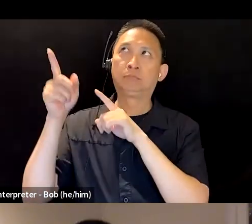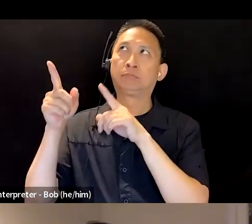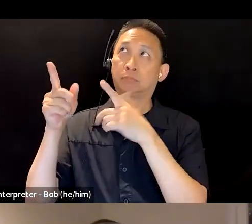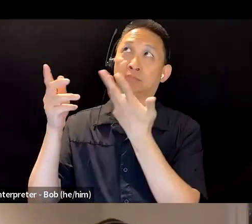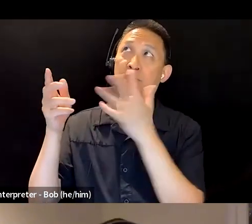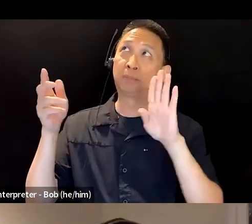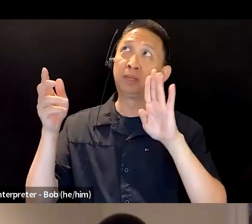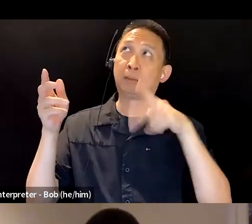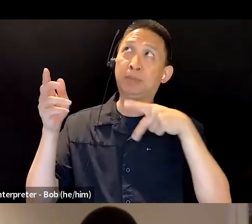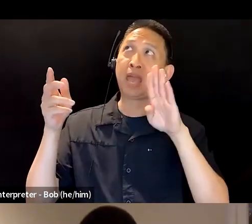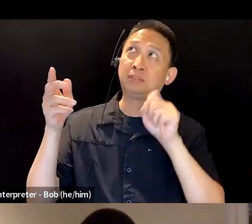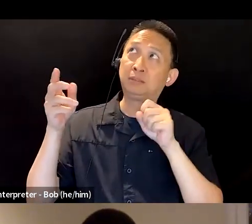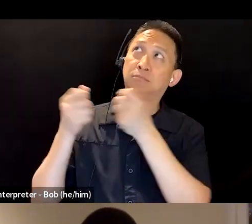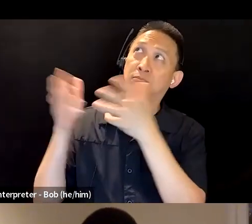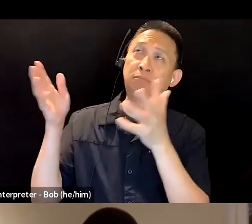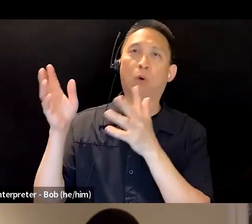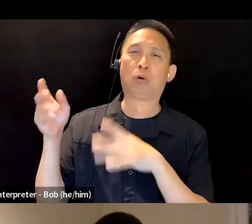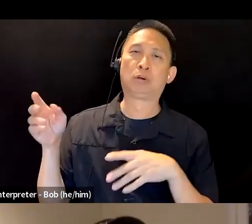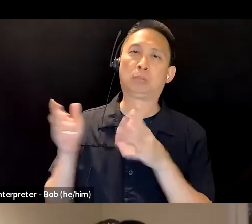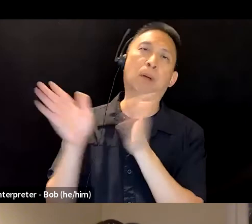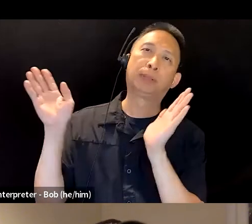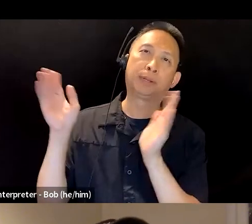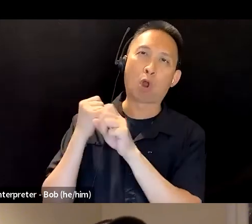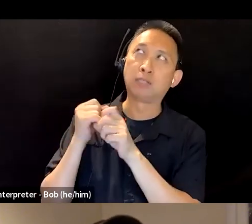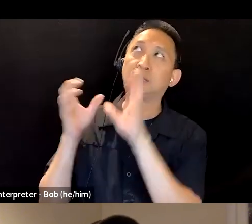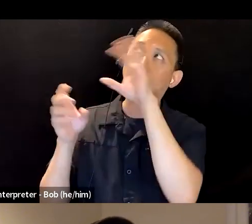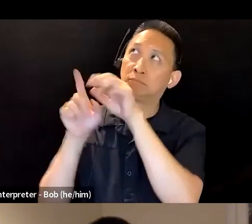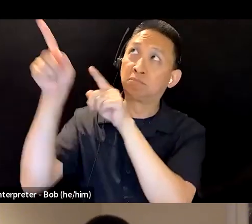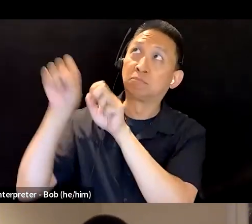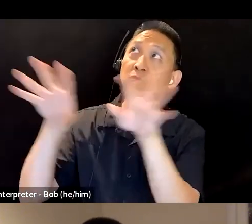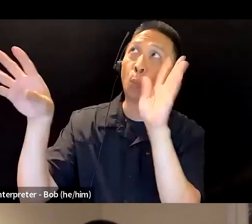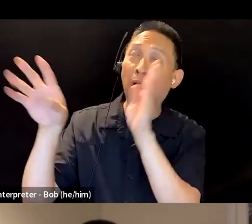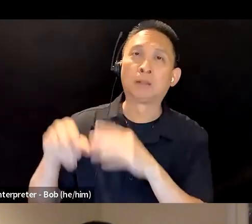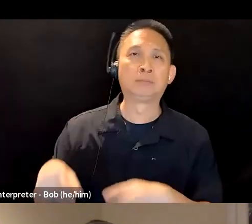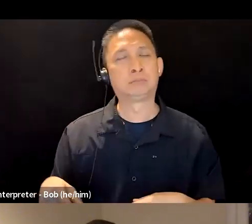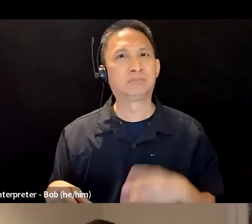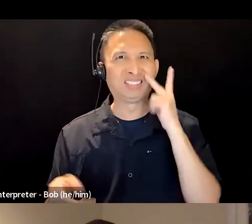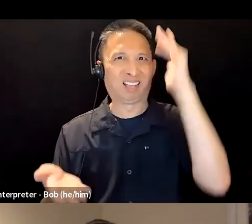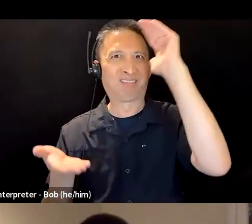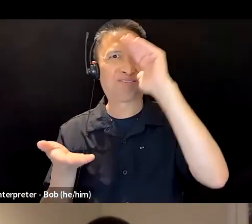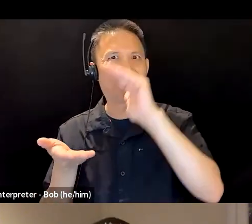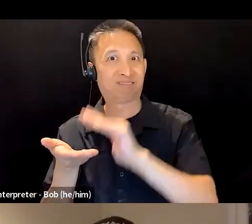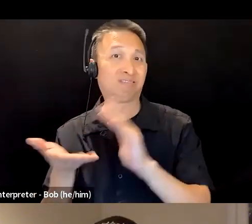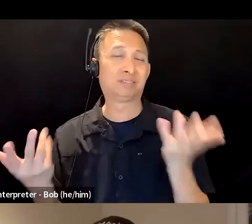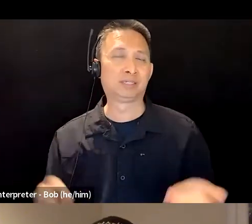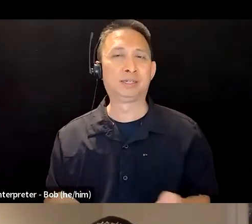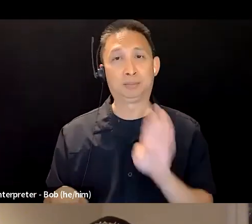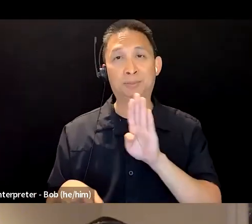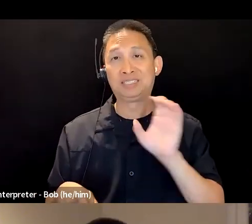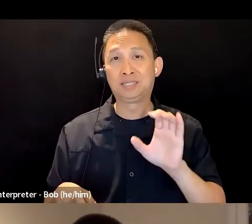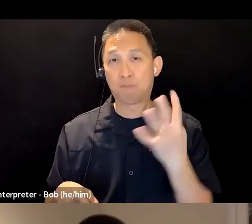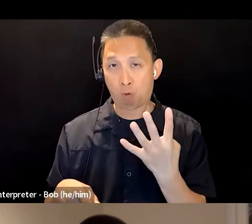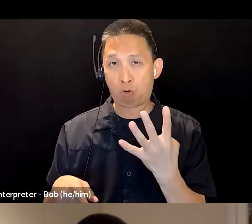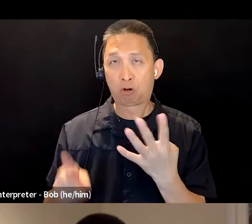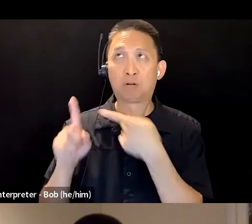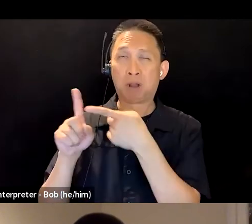things, being supported properly. And, you know, one of the conversations that I was having was about BBC4 in particular. And again, you know,